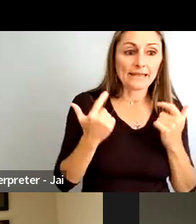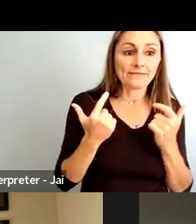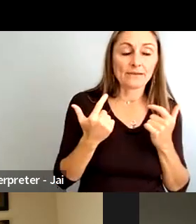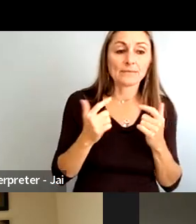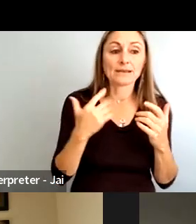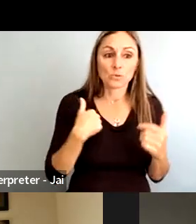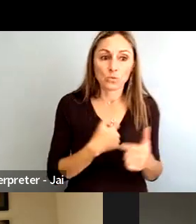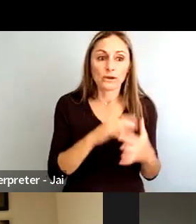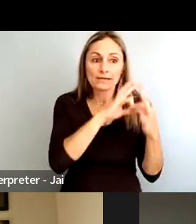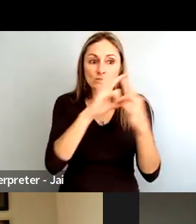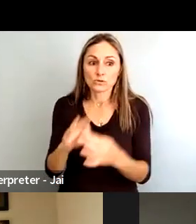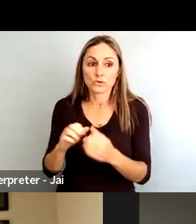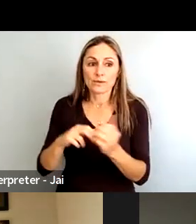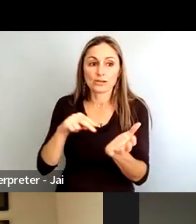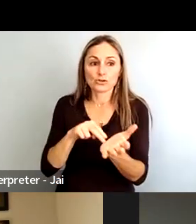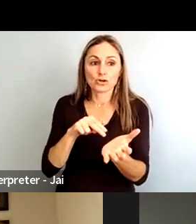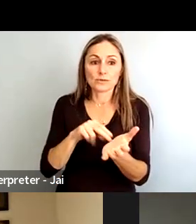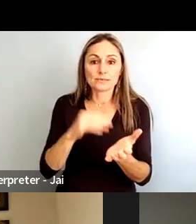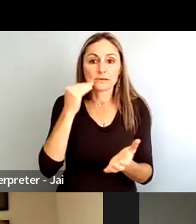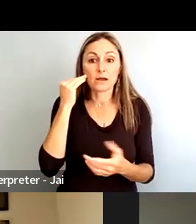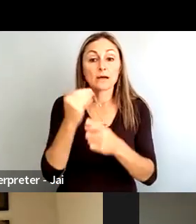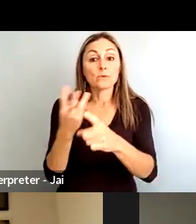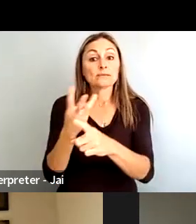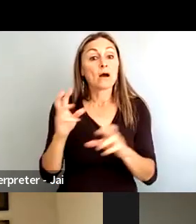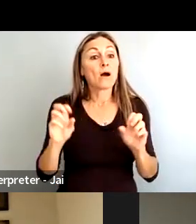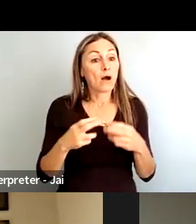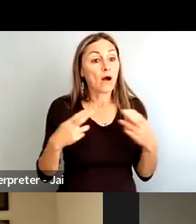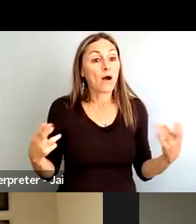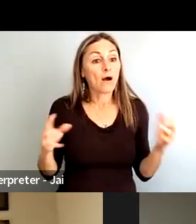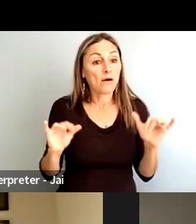nursing homes. Oh, okay.